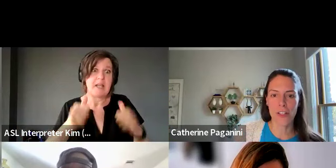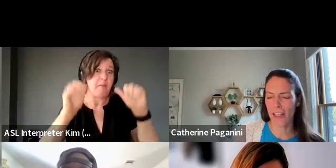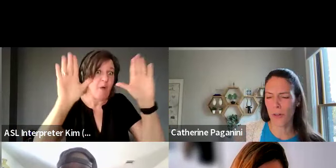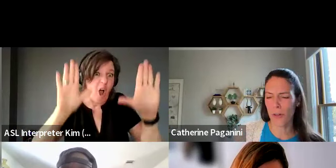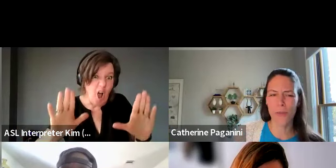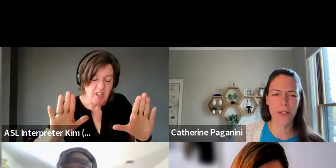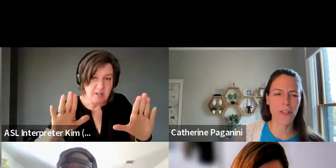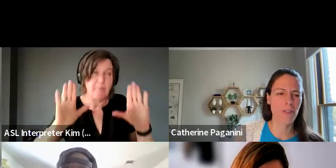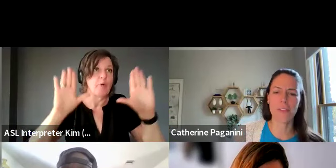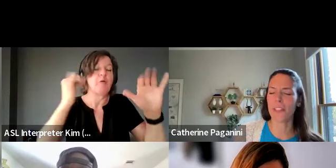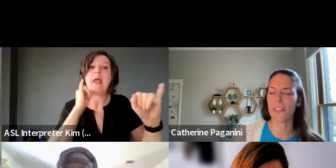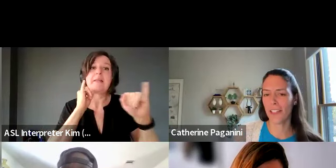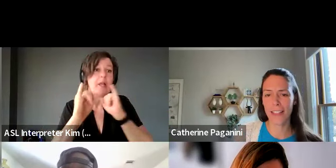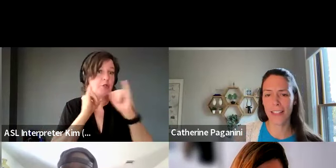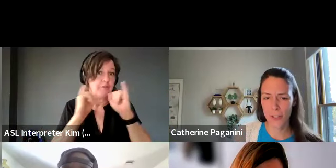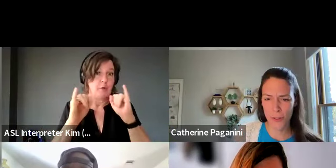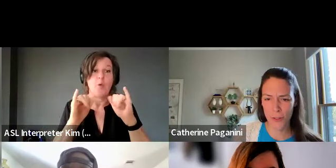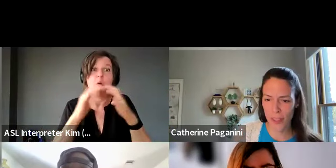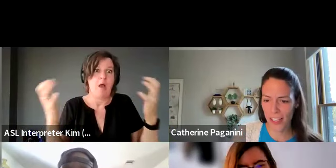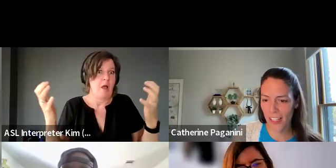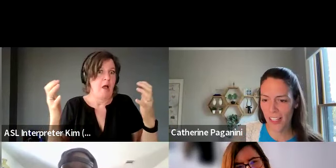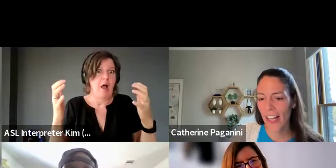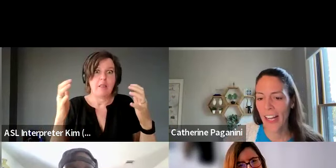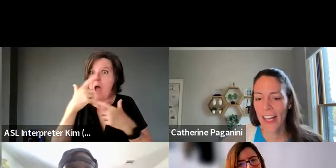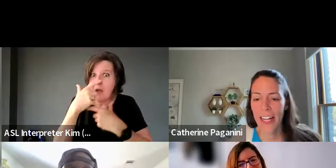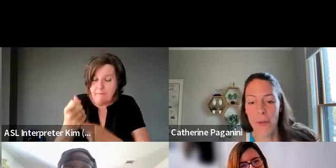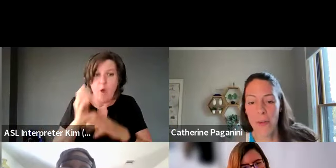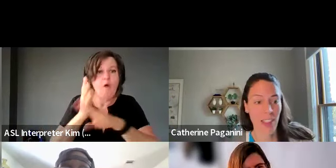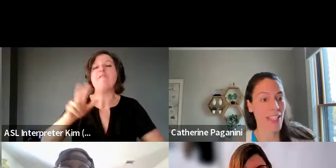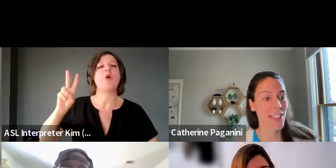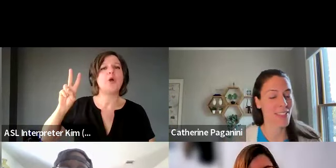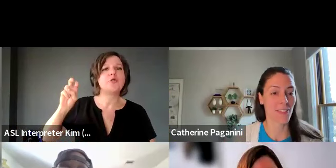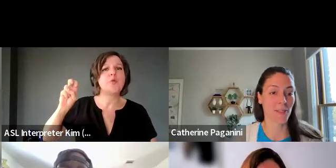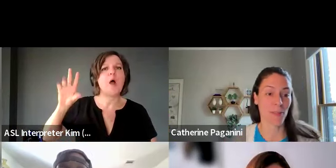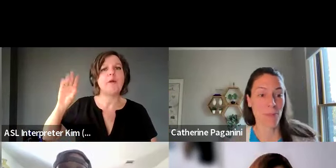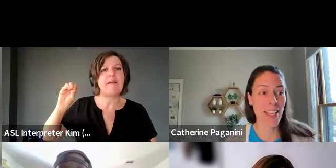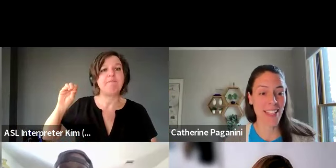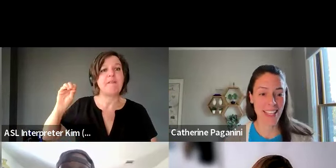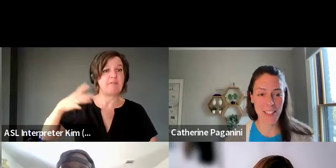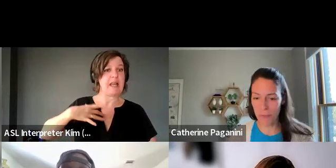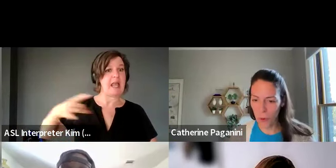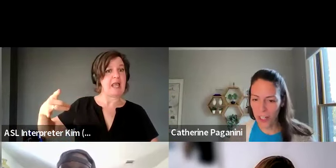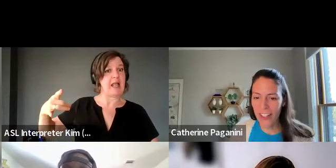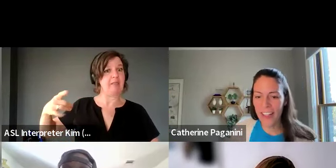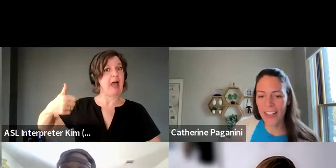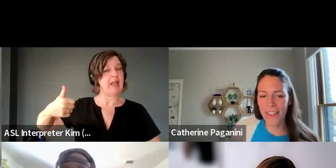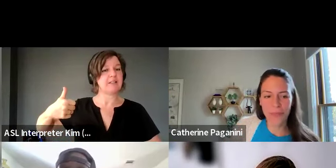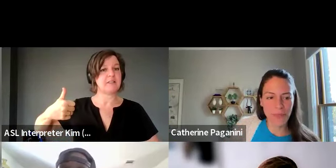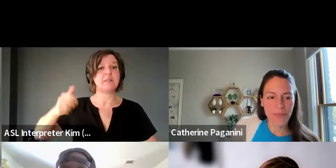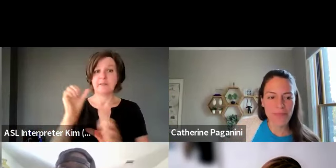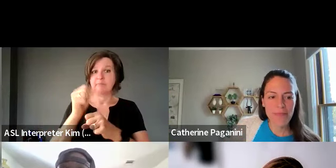of traction, has like over 250 likes or something. Let's make that even